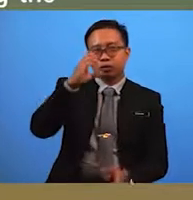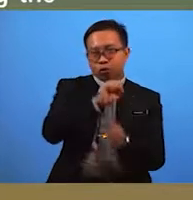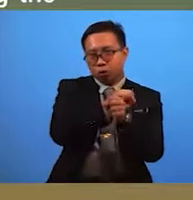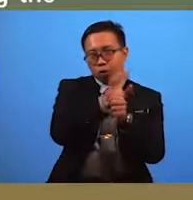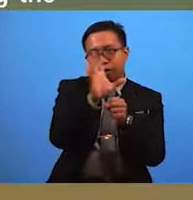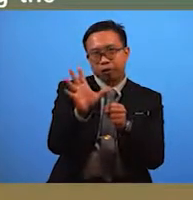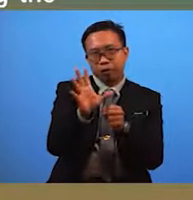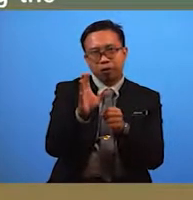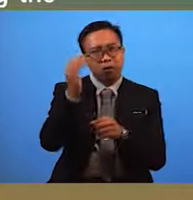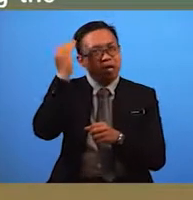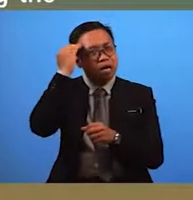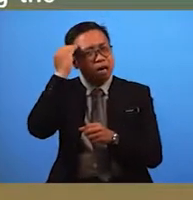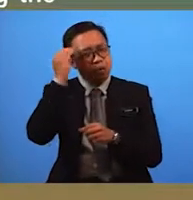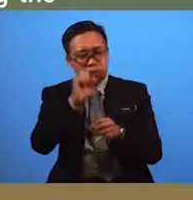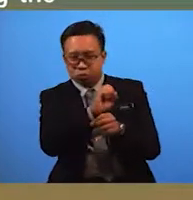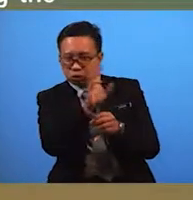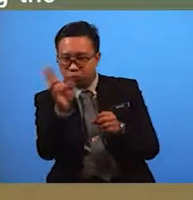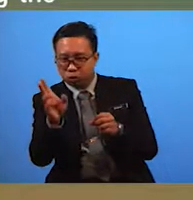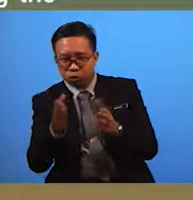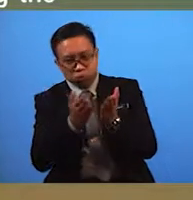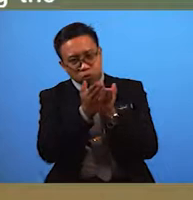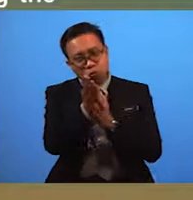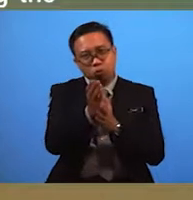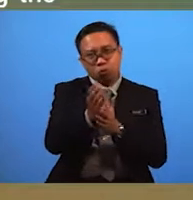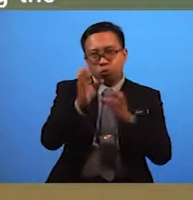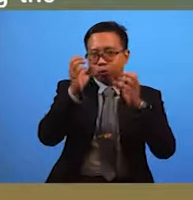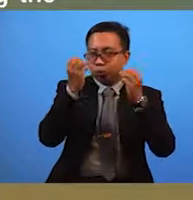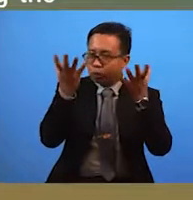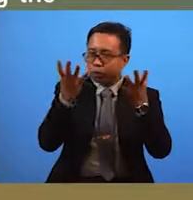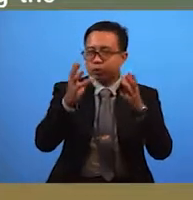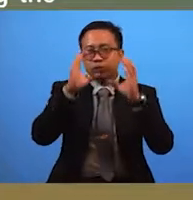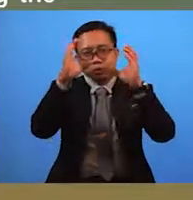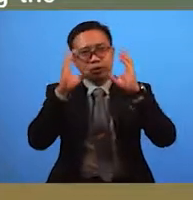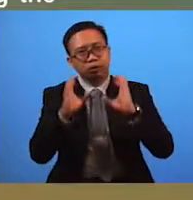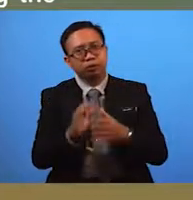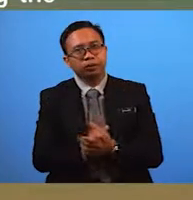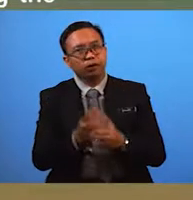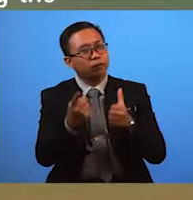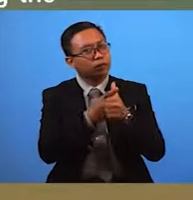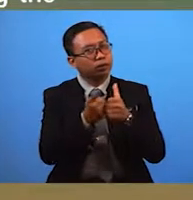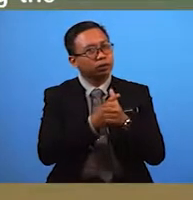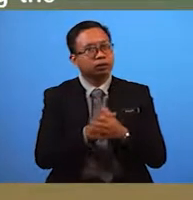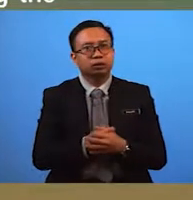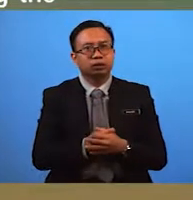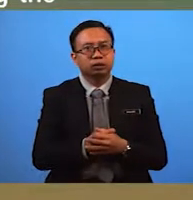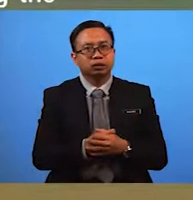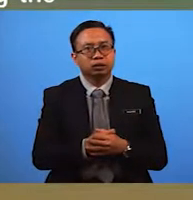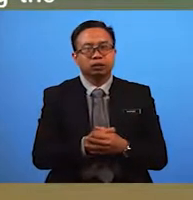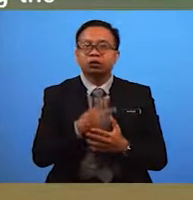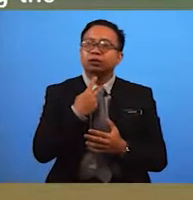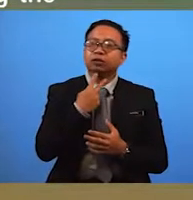Coronaviruses are known to spread through several ways. The first is through respiratory